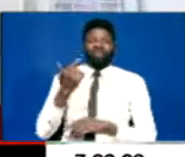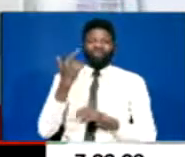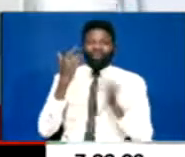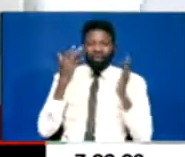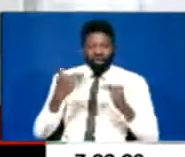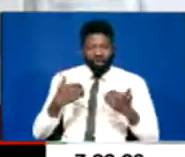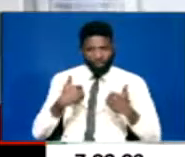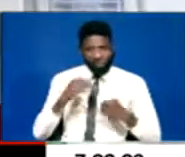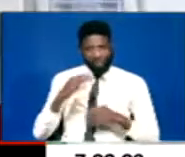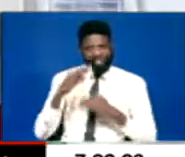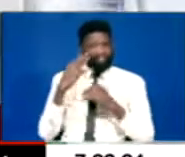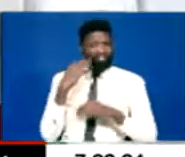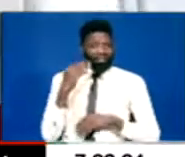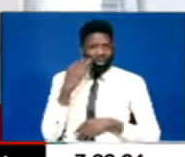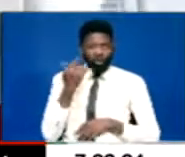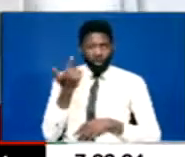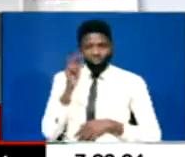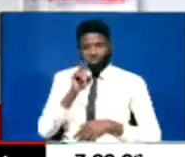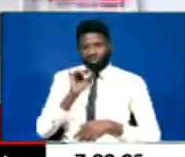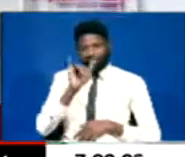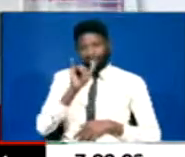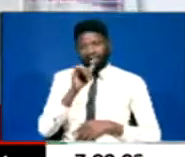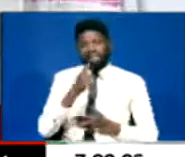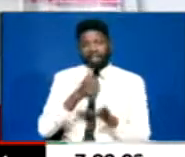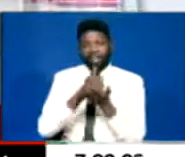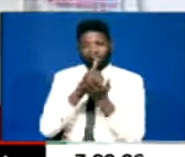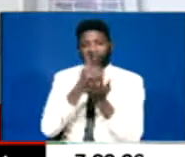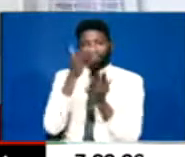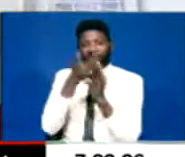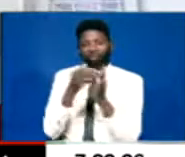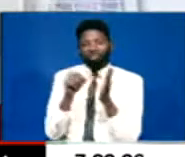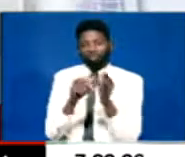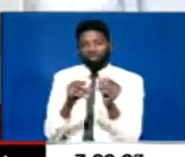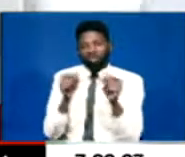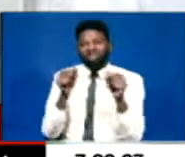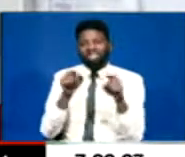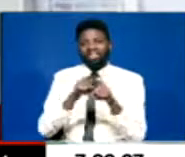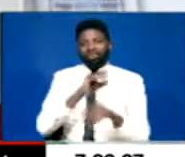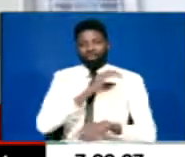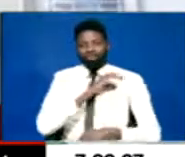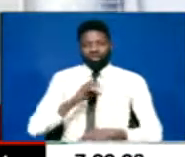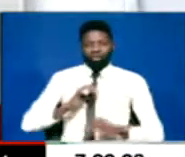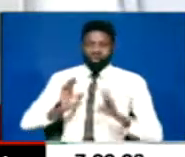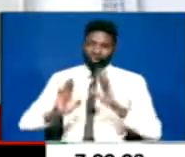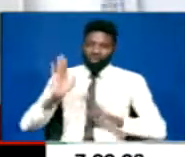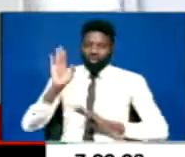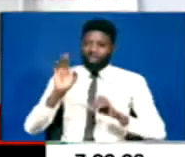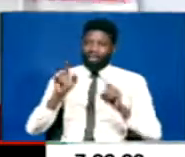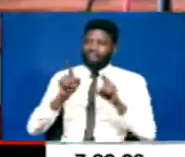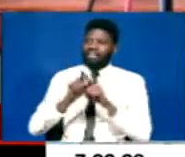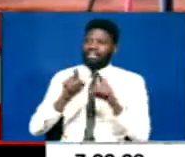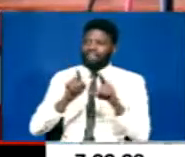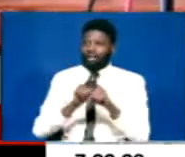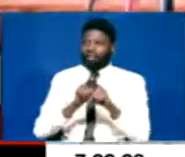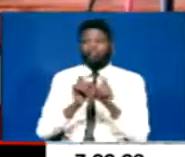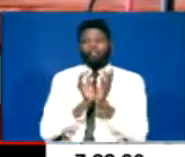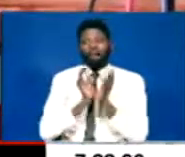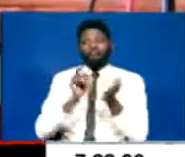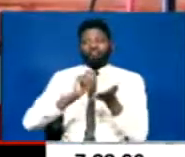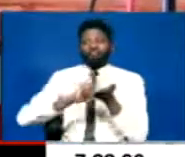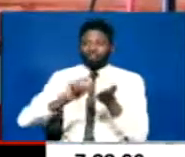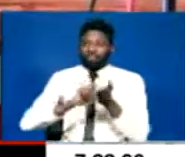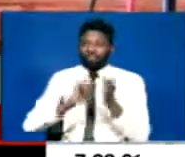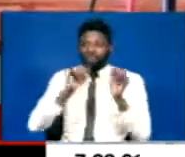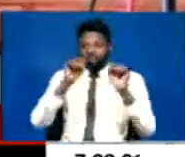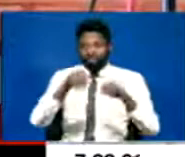law to become an arbitrator, mediator, commissioner of votes, notary public, and public secretary. Mwaure,